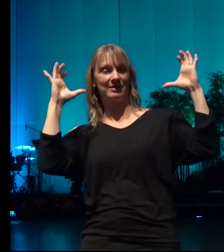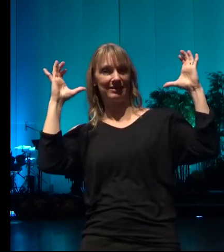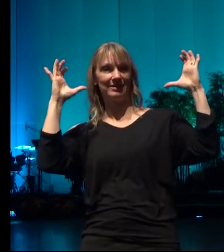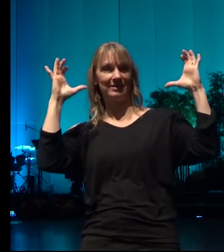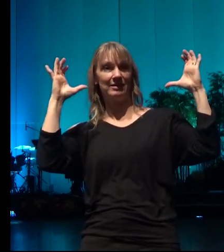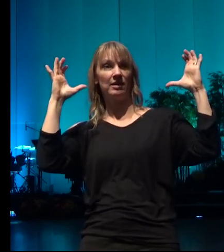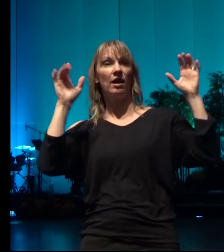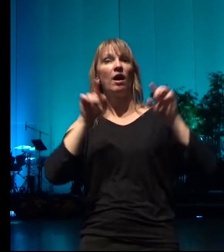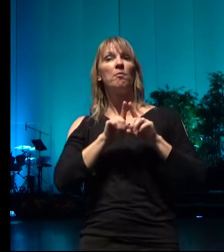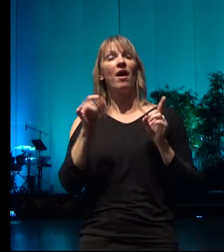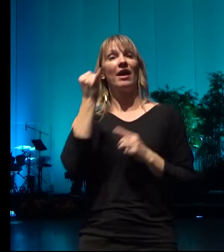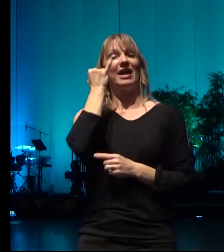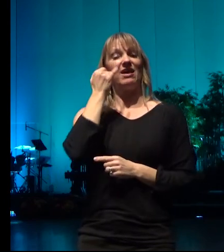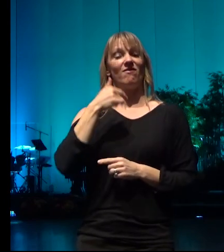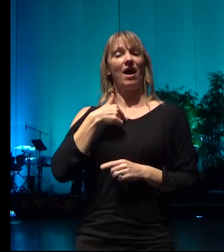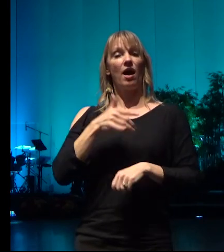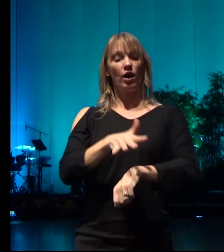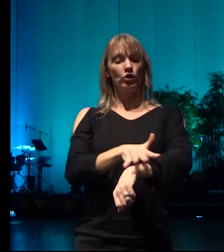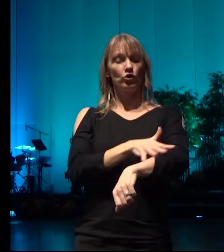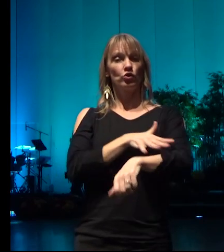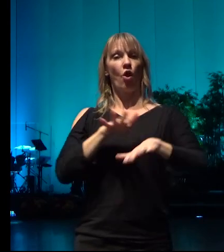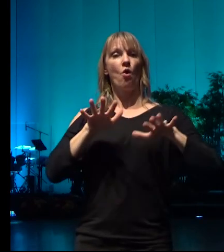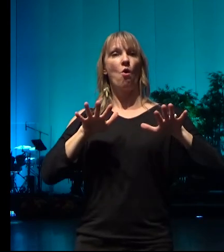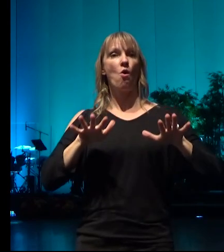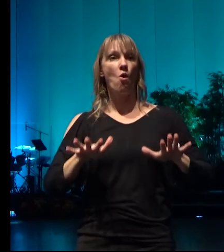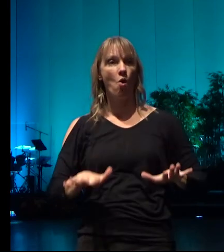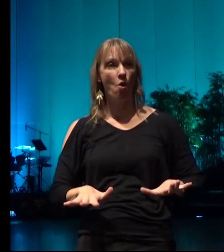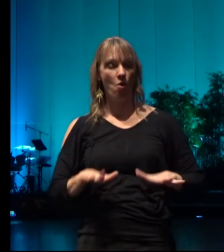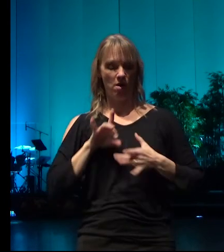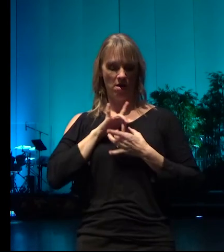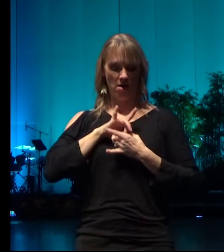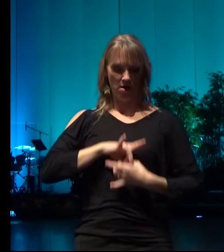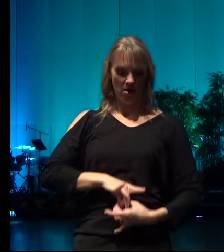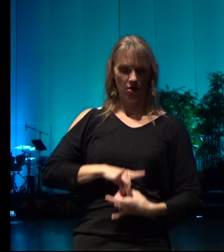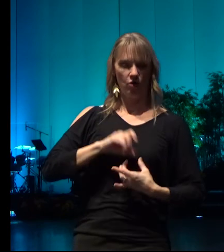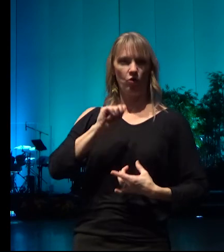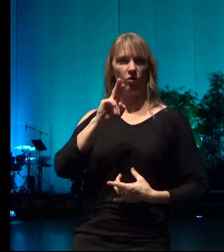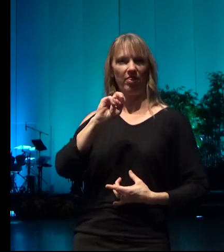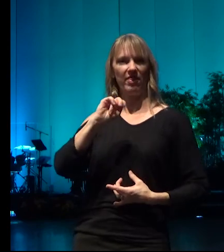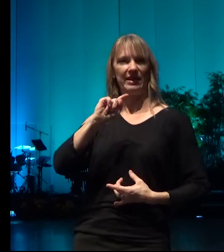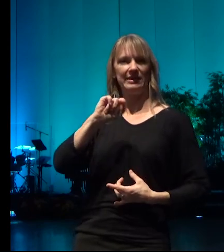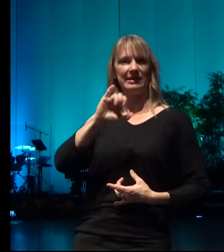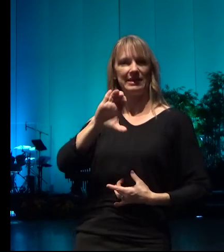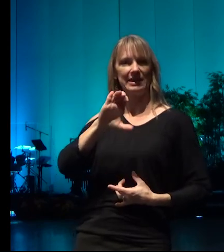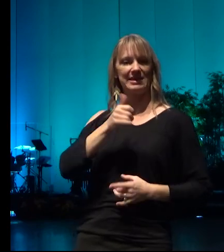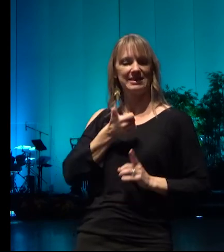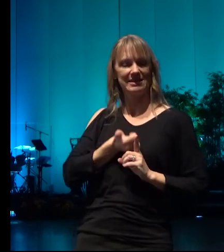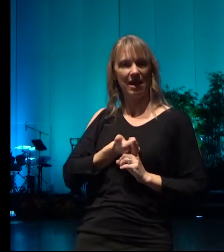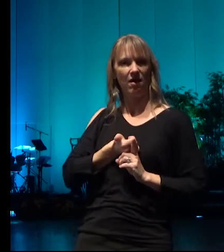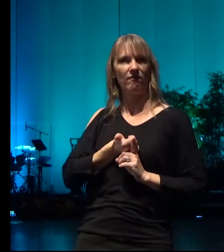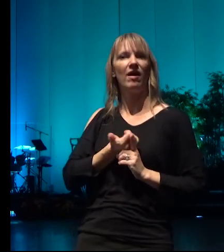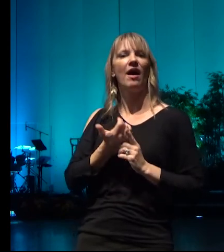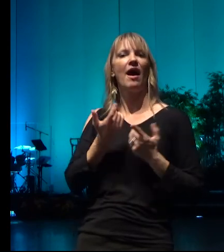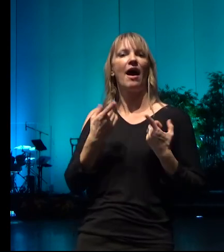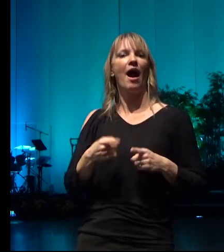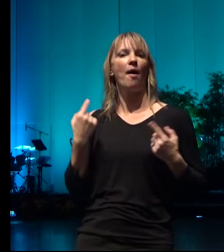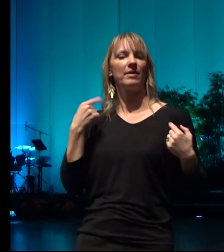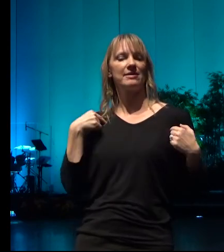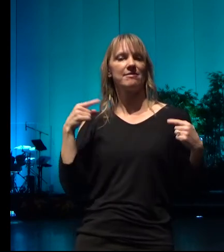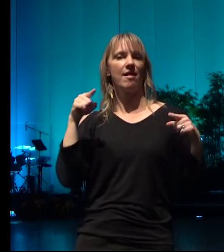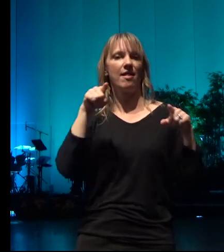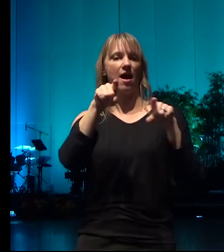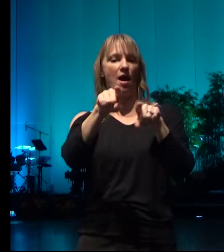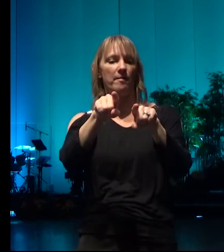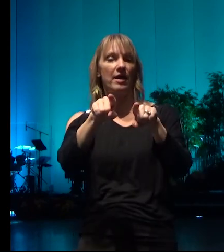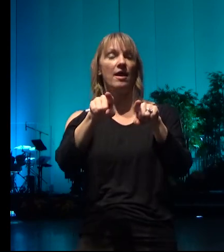reality, I'm jolted by the impact. Light as it may be, tears mark the contact. And my life starts